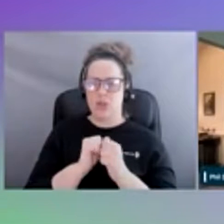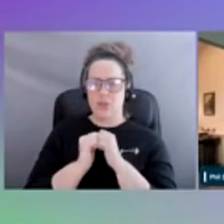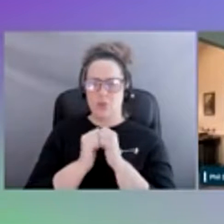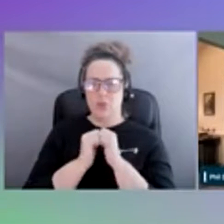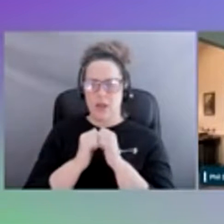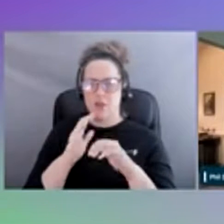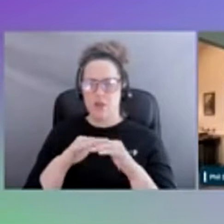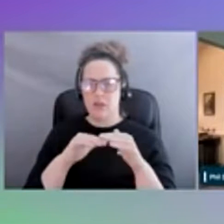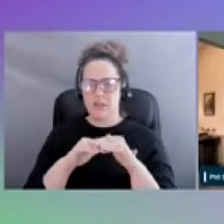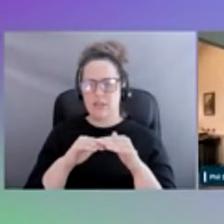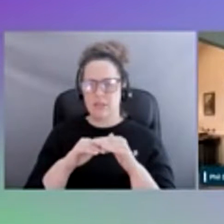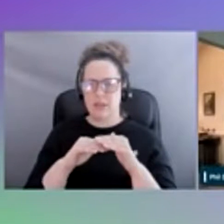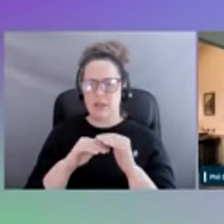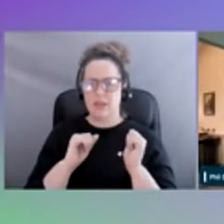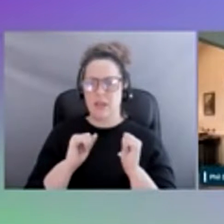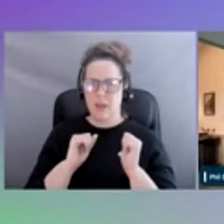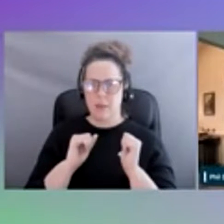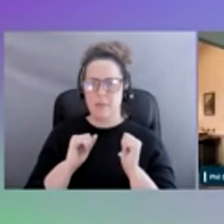on accessibility.